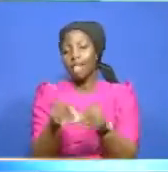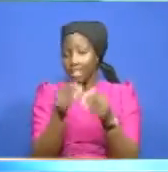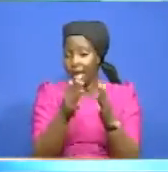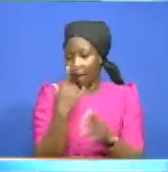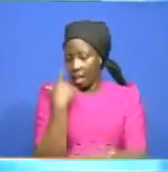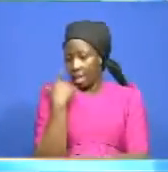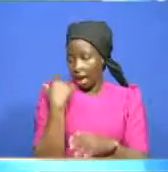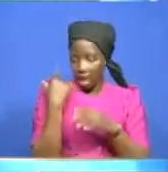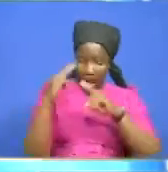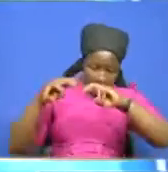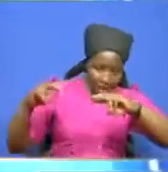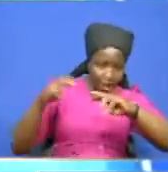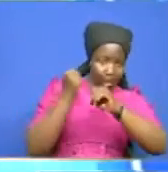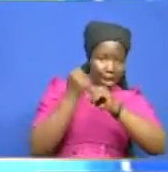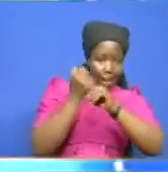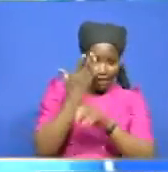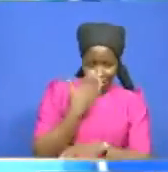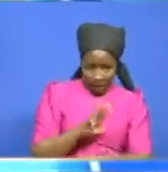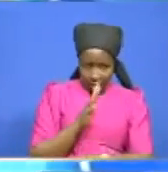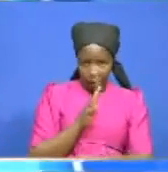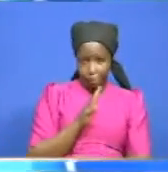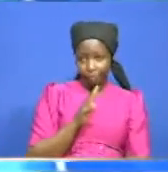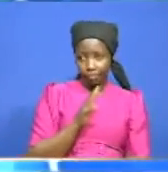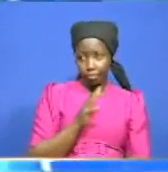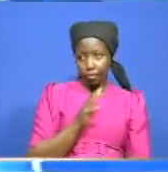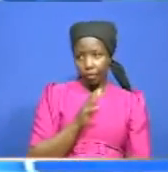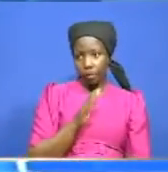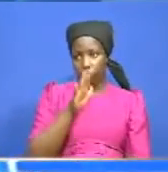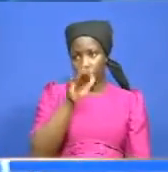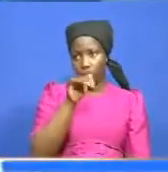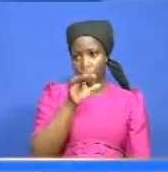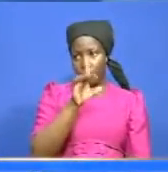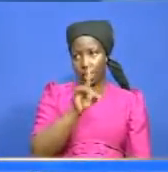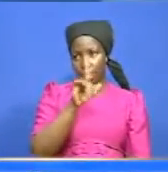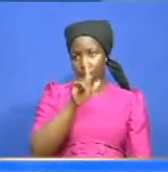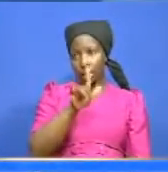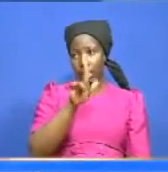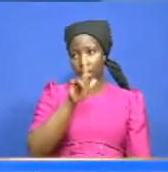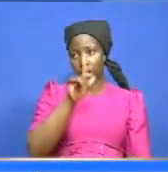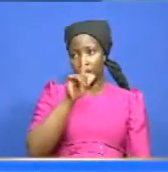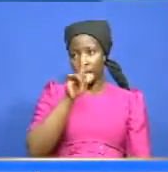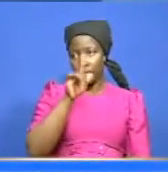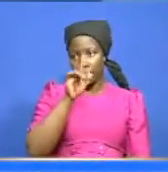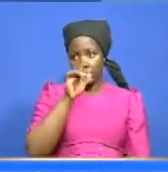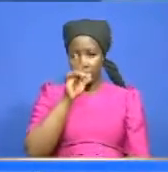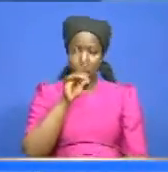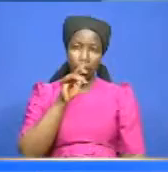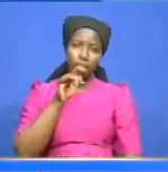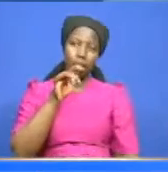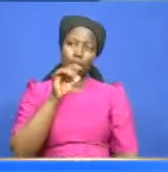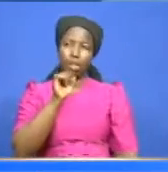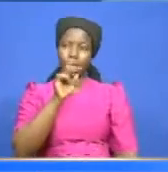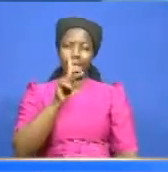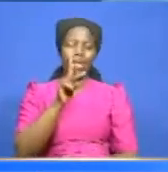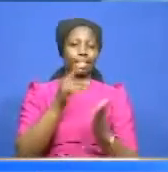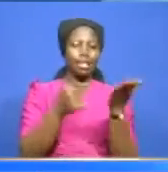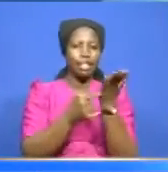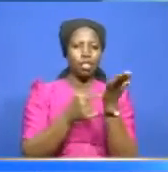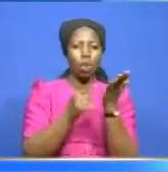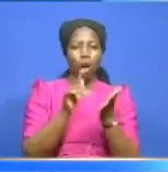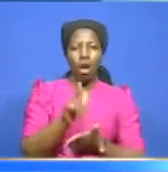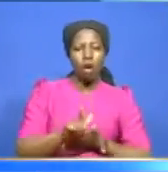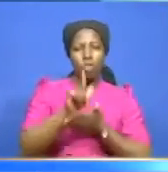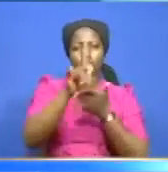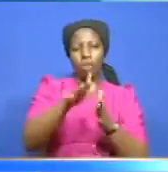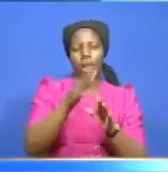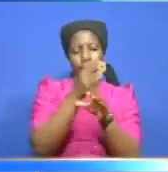that was done by DLAK, which stands for Digital Lenders Association of Kenya, who